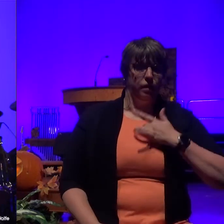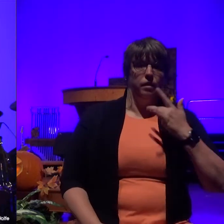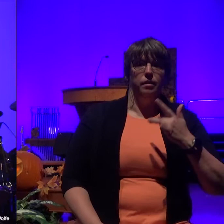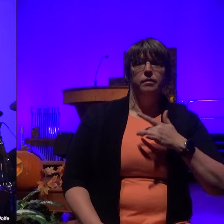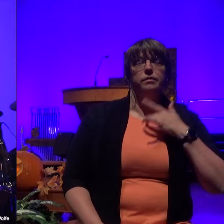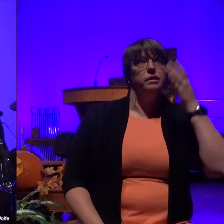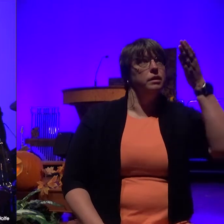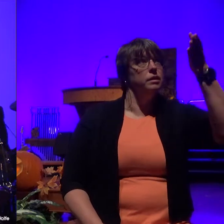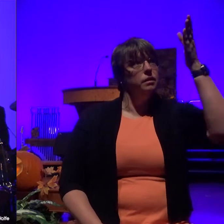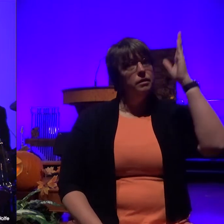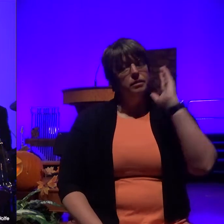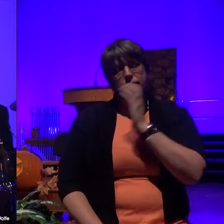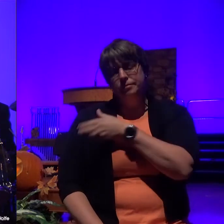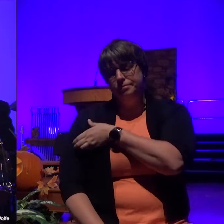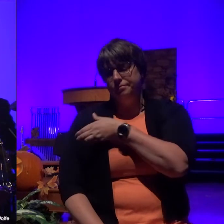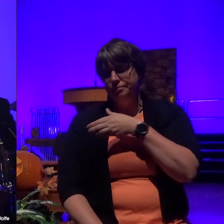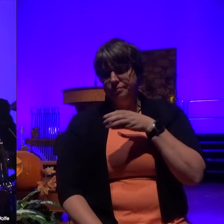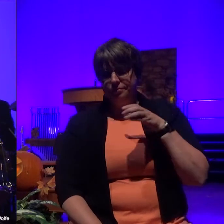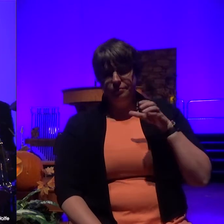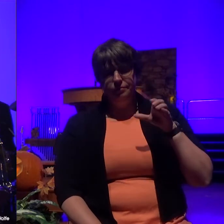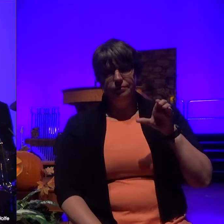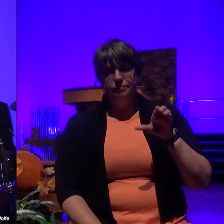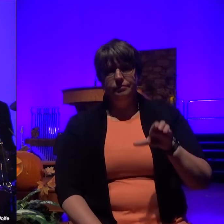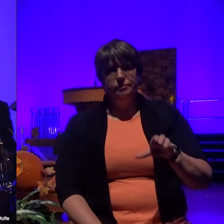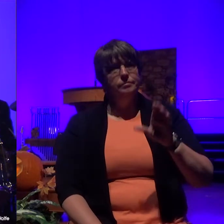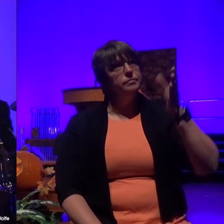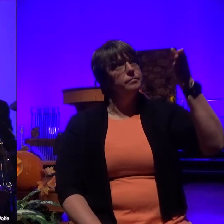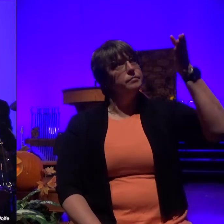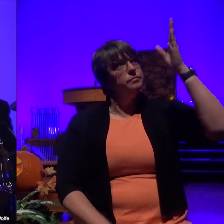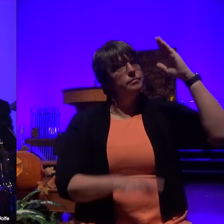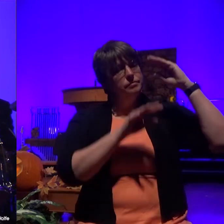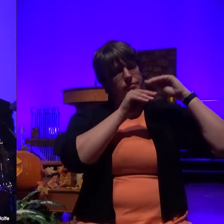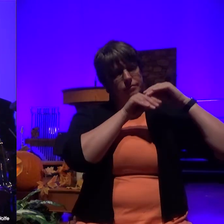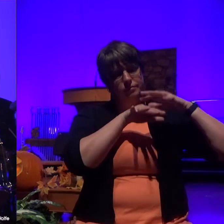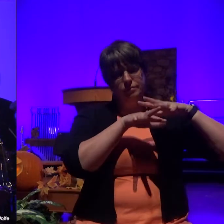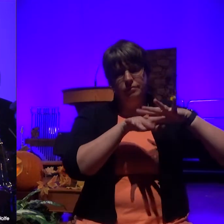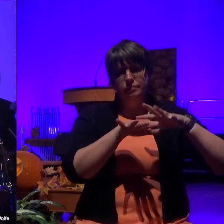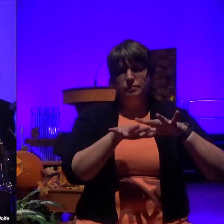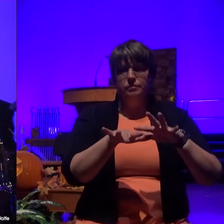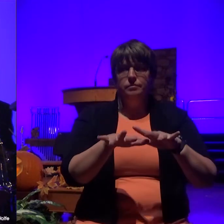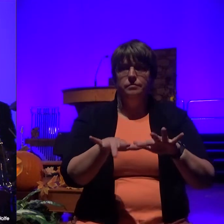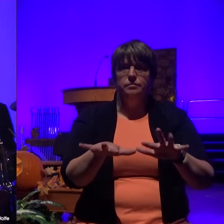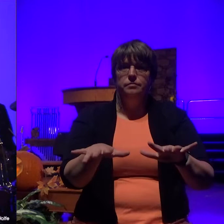can feel the mighty power and the